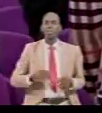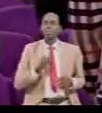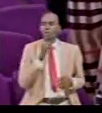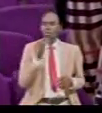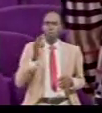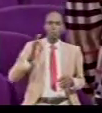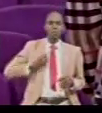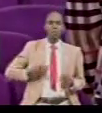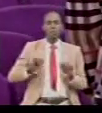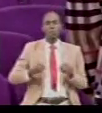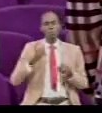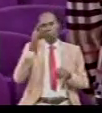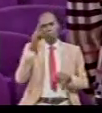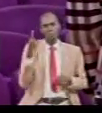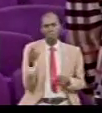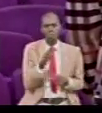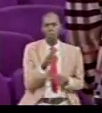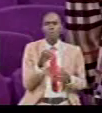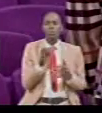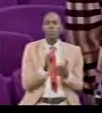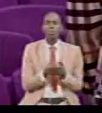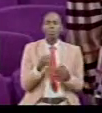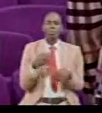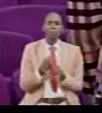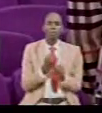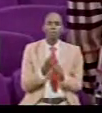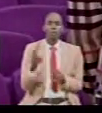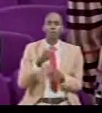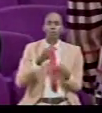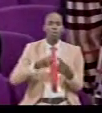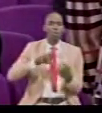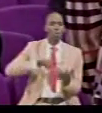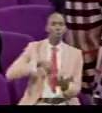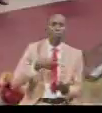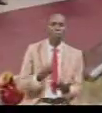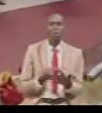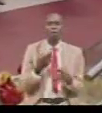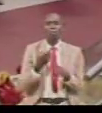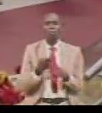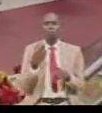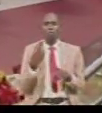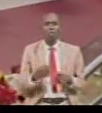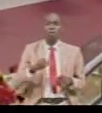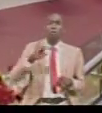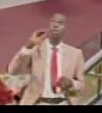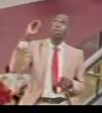unprofitable for you, that makes you fall from the grace of God,